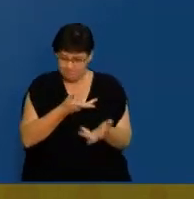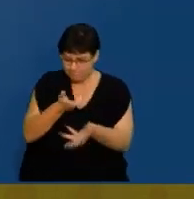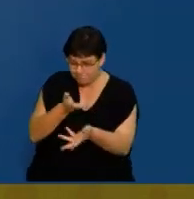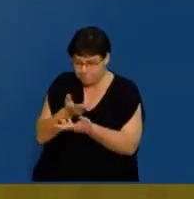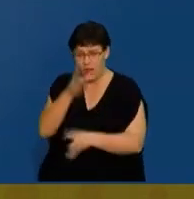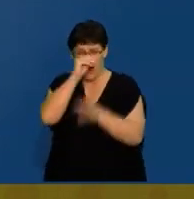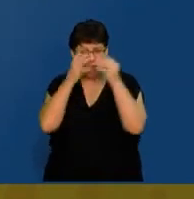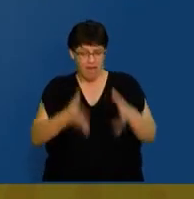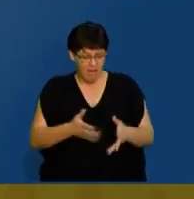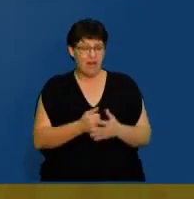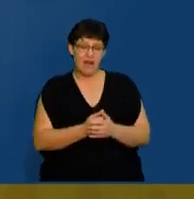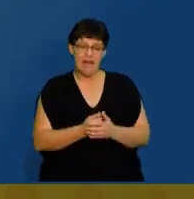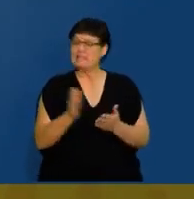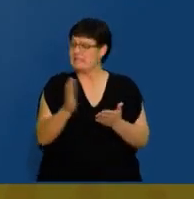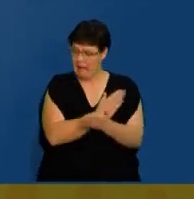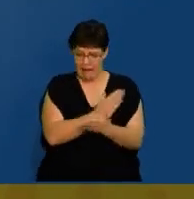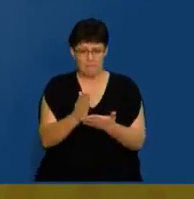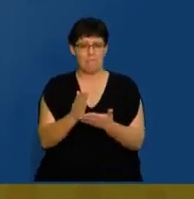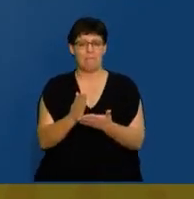some questions that will always